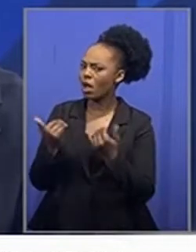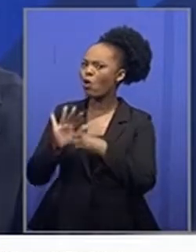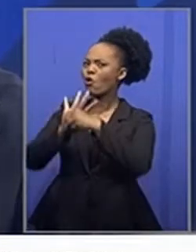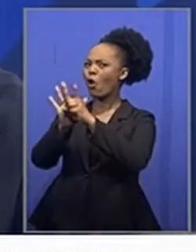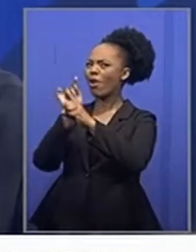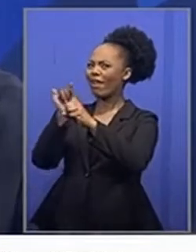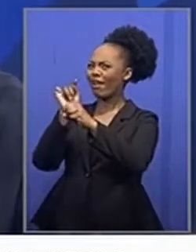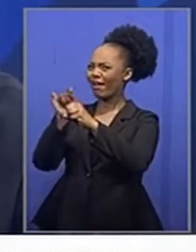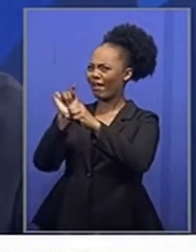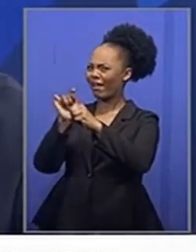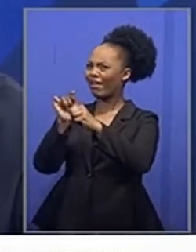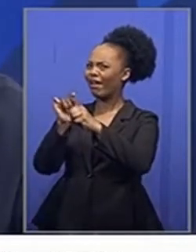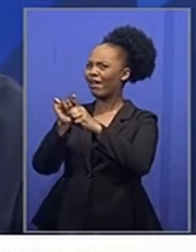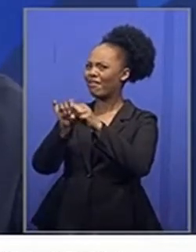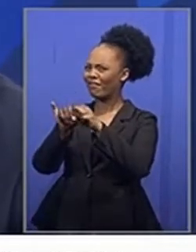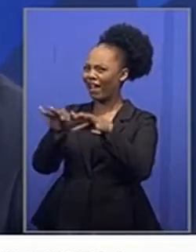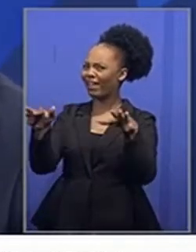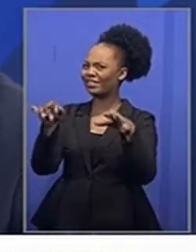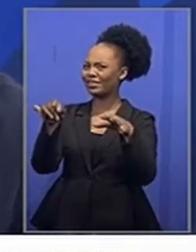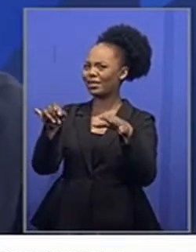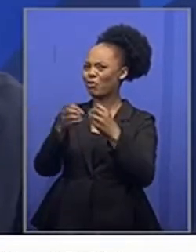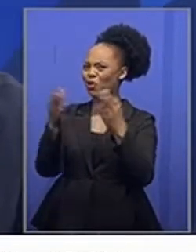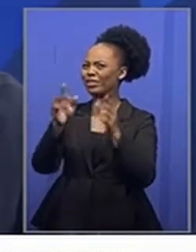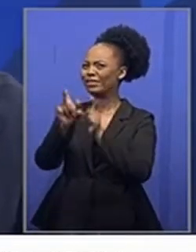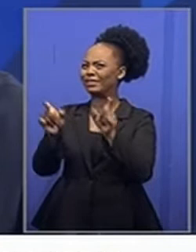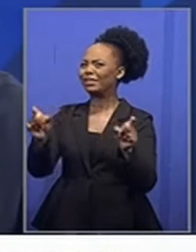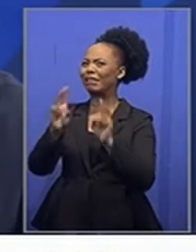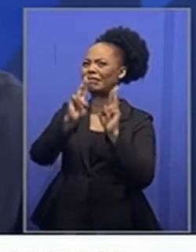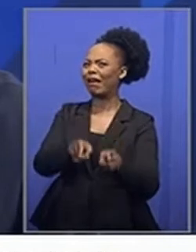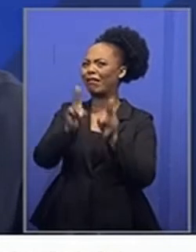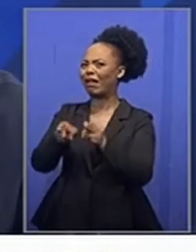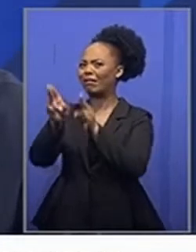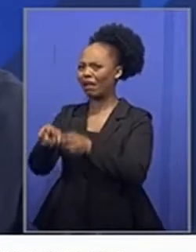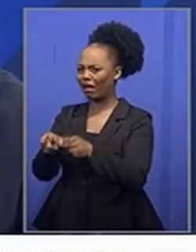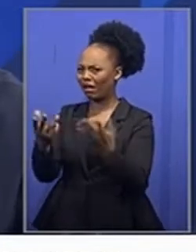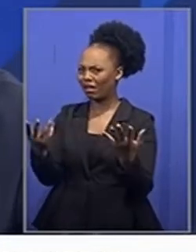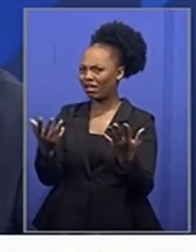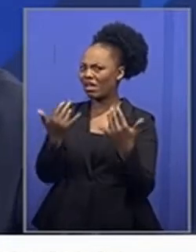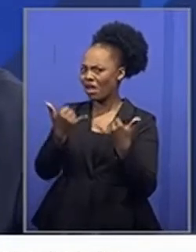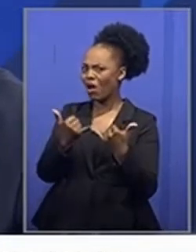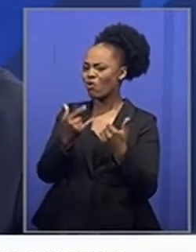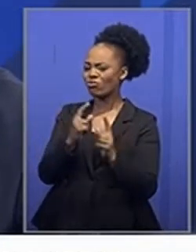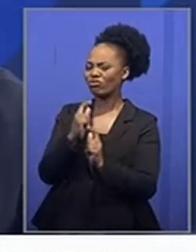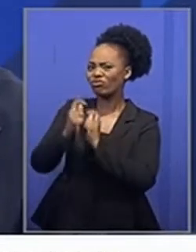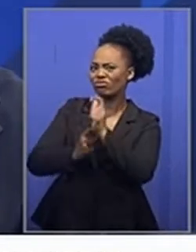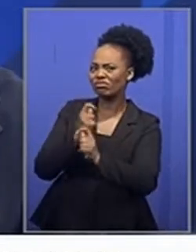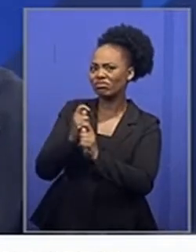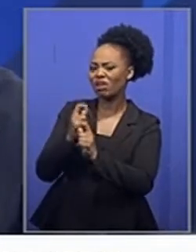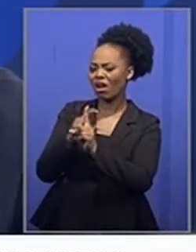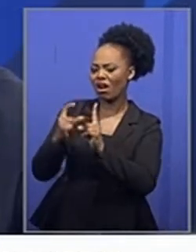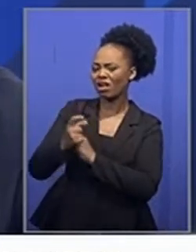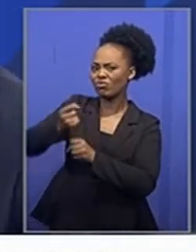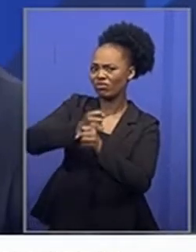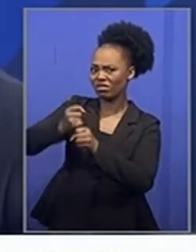ana e leng lefu le leng le bolaya batho ka bongata e ka ba ke fim karolo ba palwang ke meriana ya setso boemong